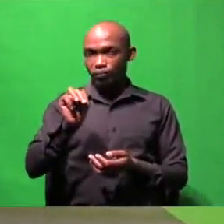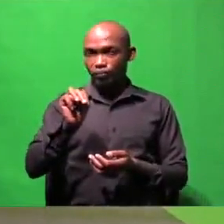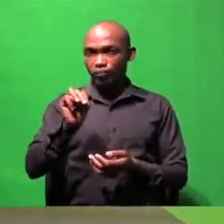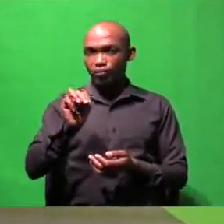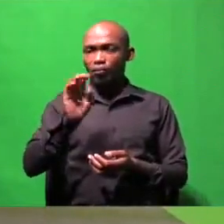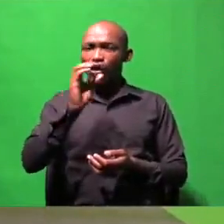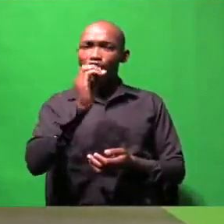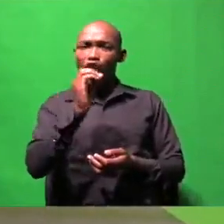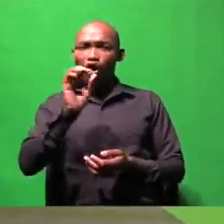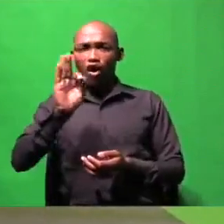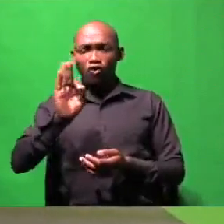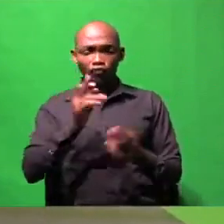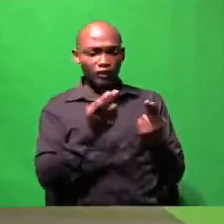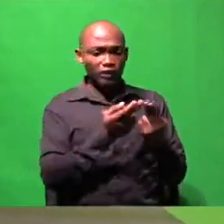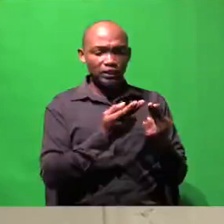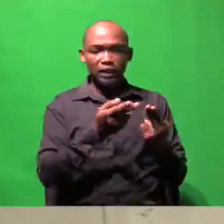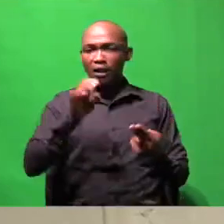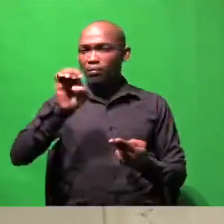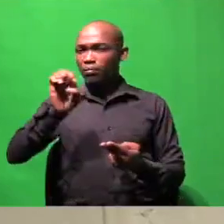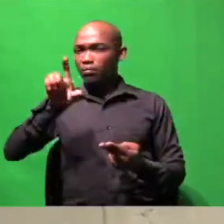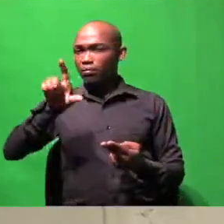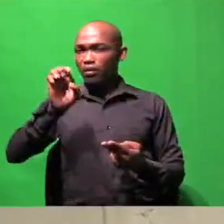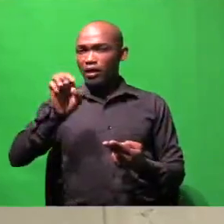of same element